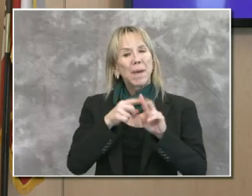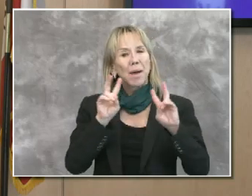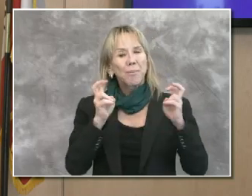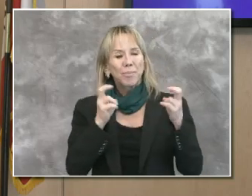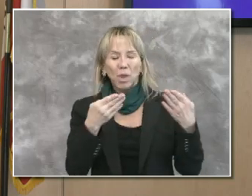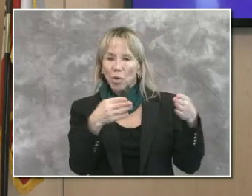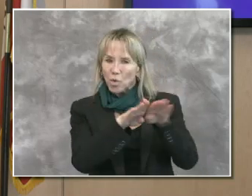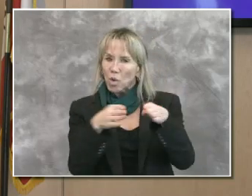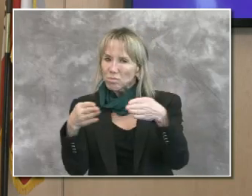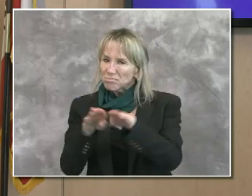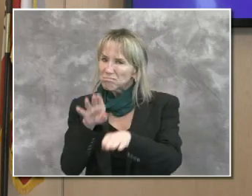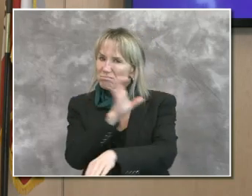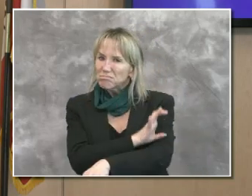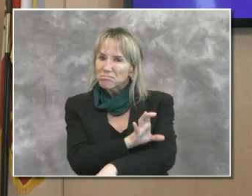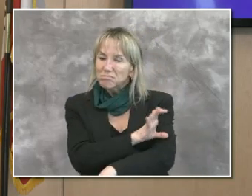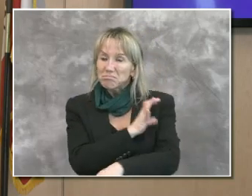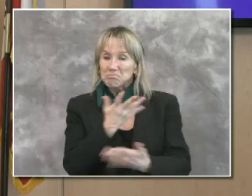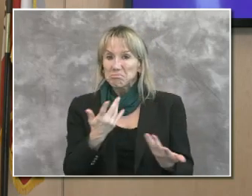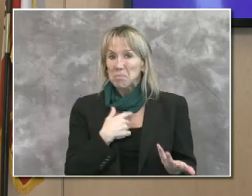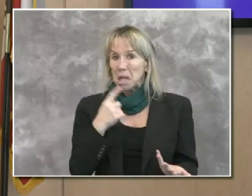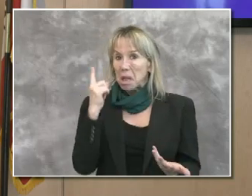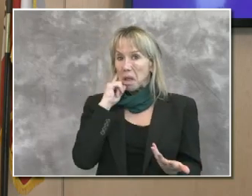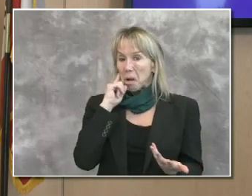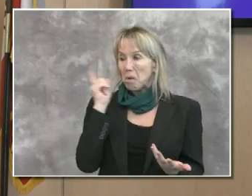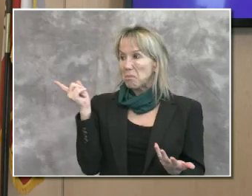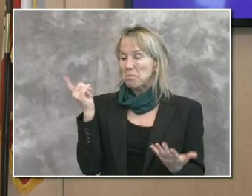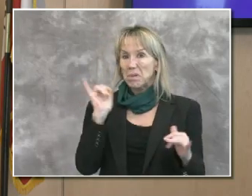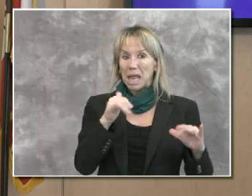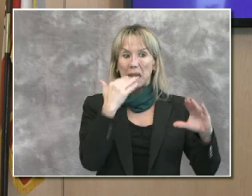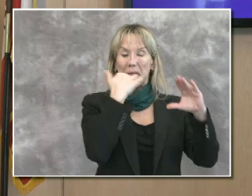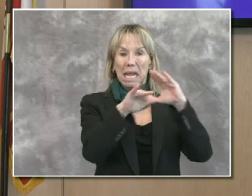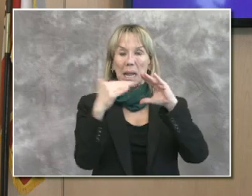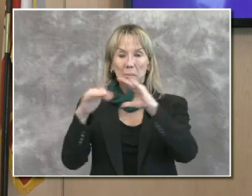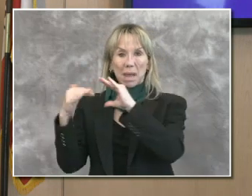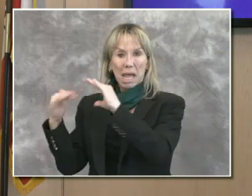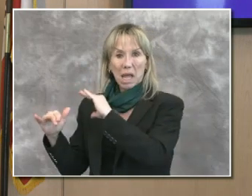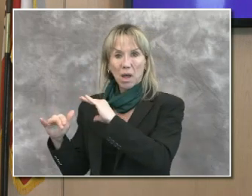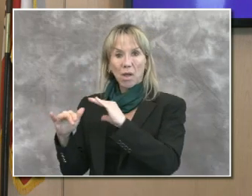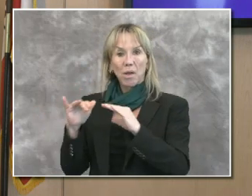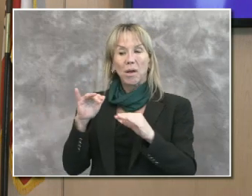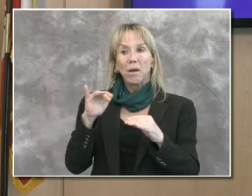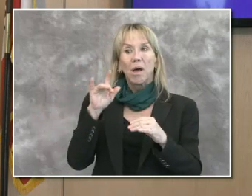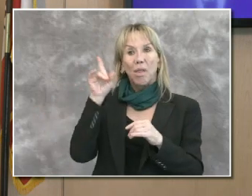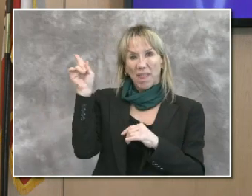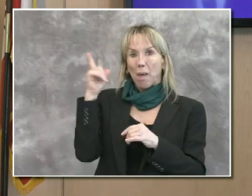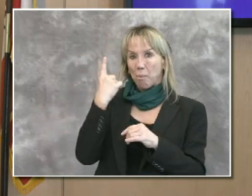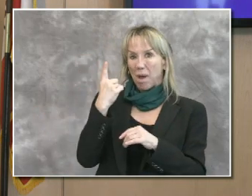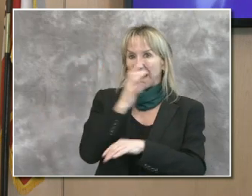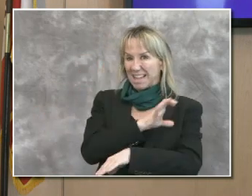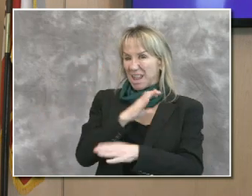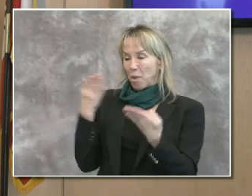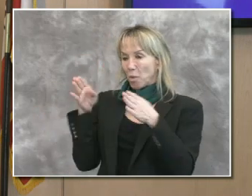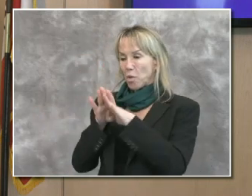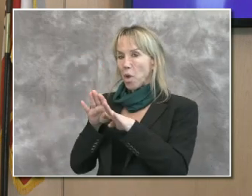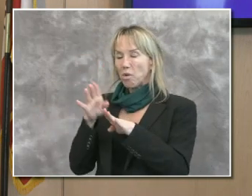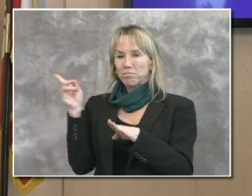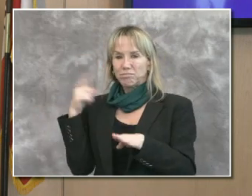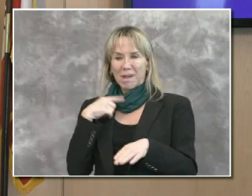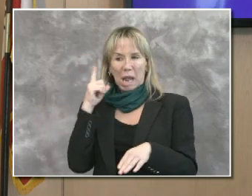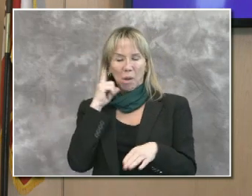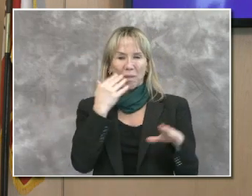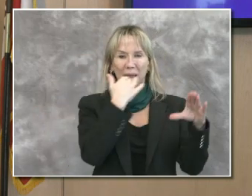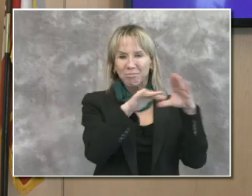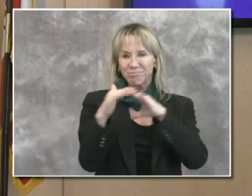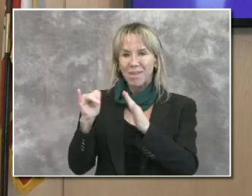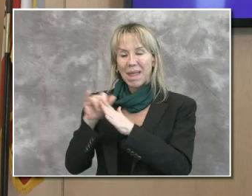I understand that they told their customers by email that they'd plan on opening another location in San Diego County. Are county officials